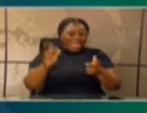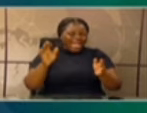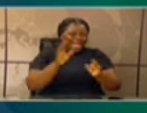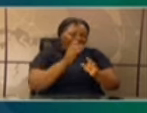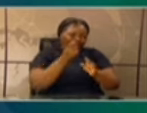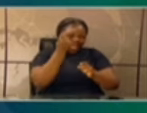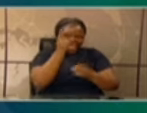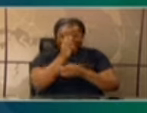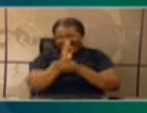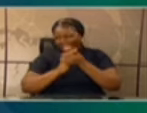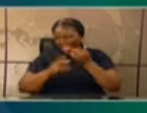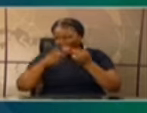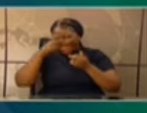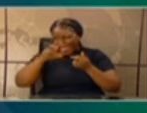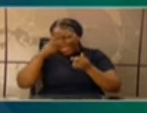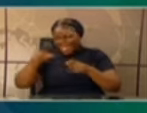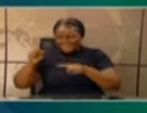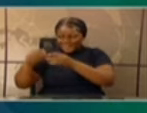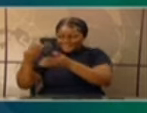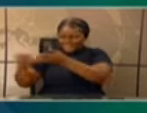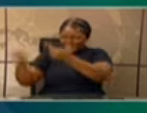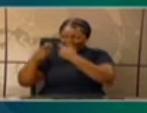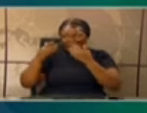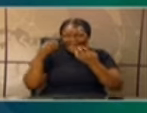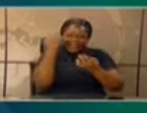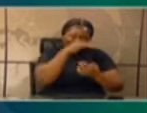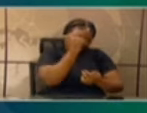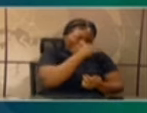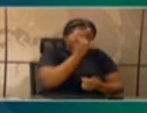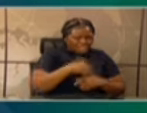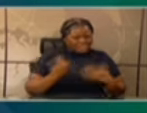auto red wine, a come a father, or mission house.